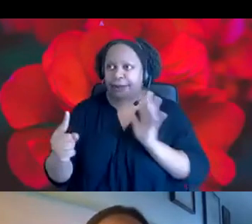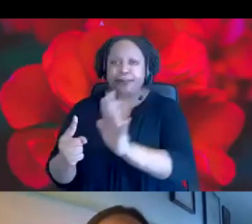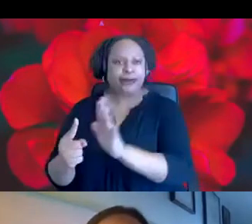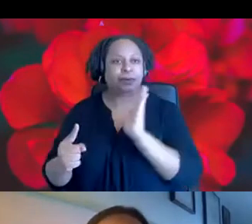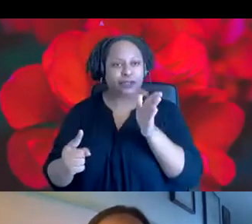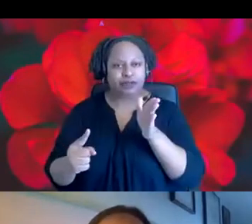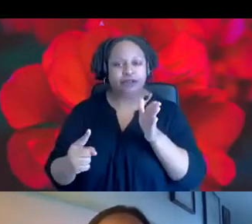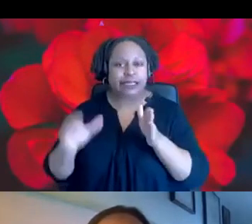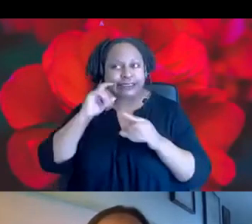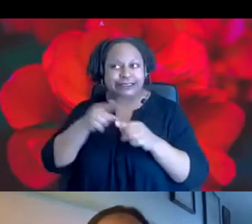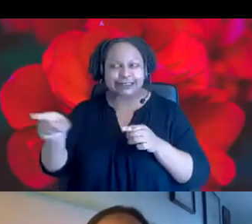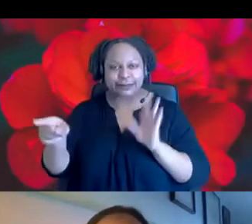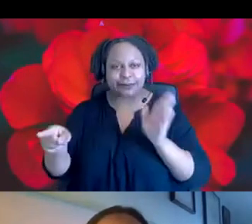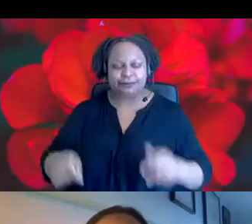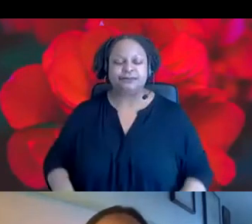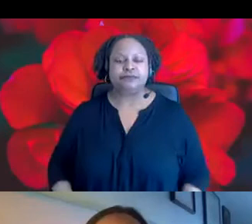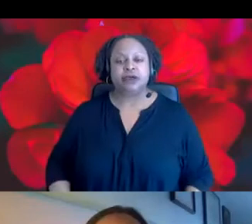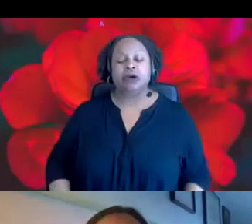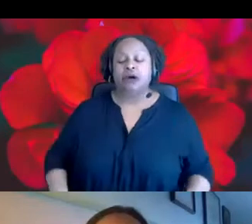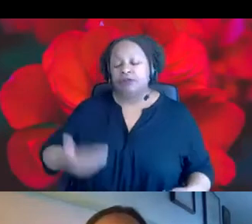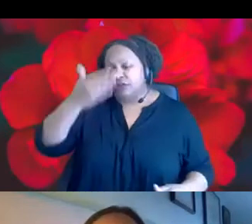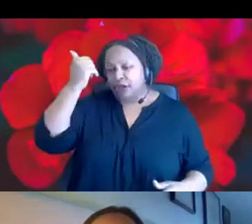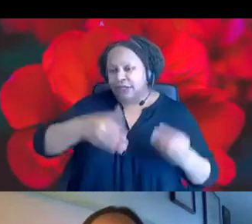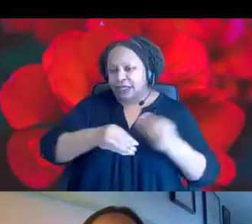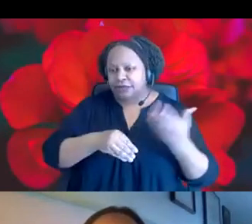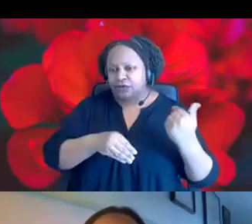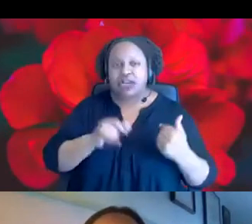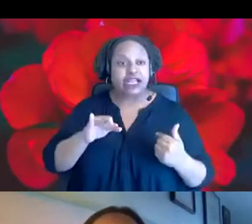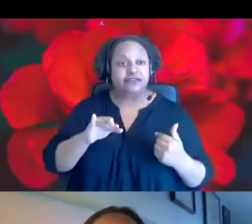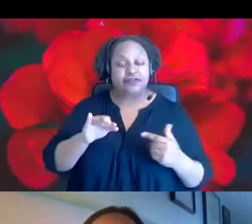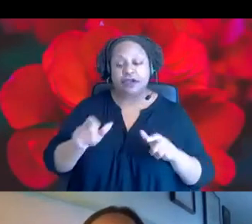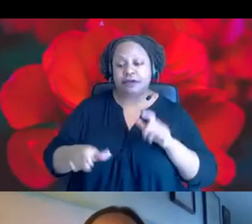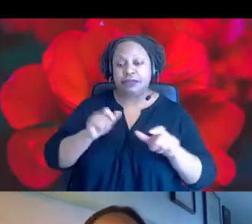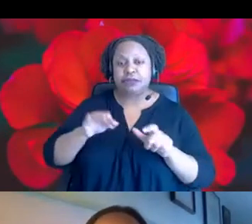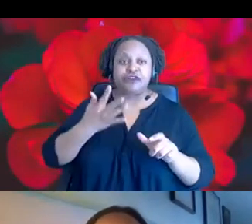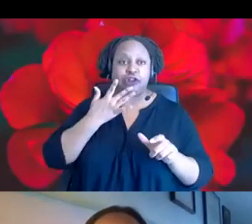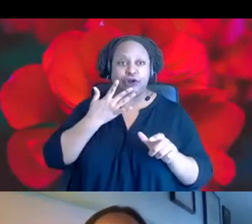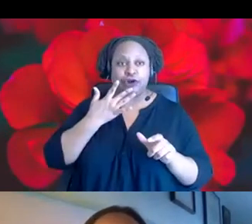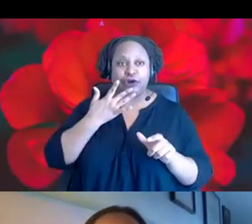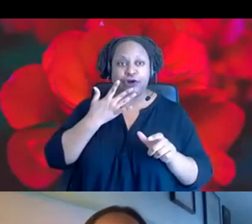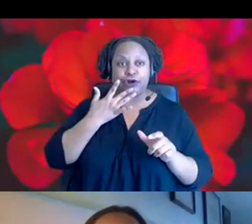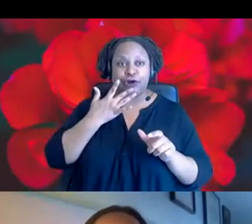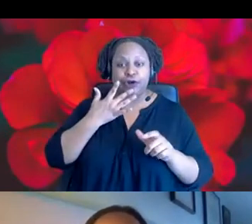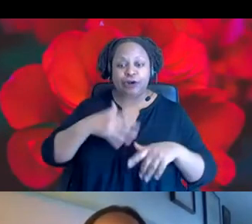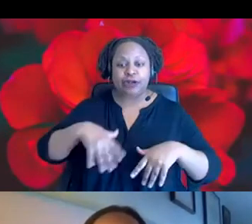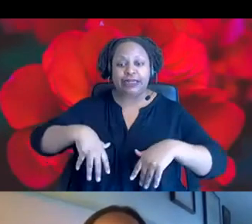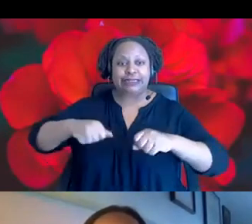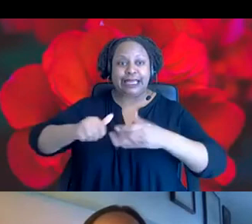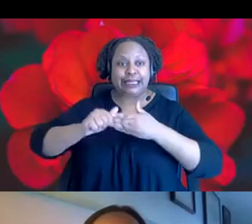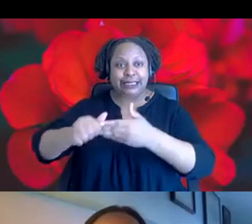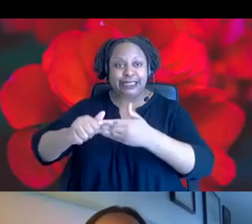that if you let people of color lead, we're not going to get rid of everyone who has been